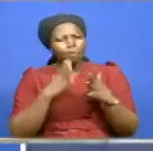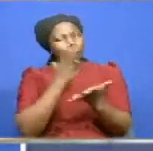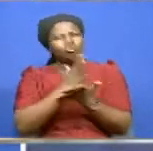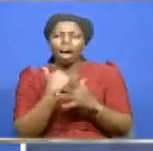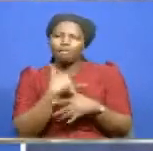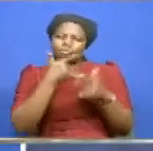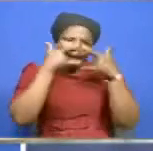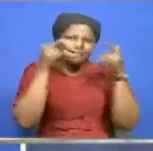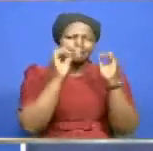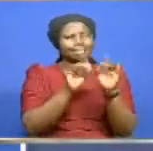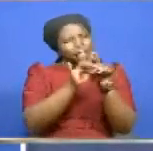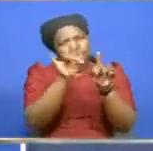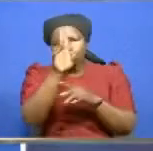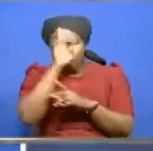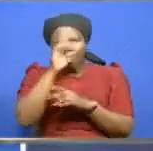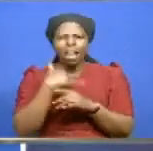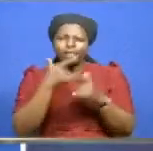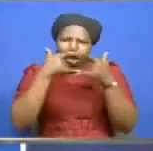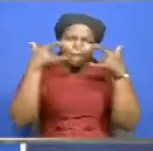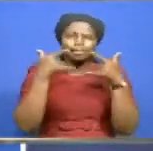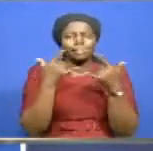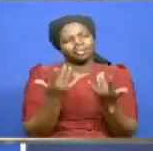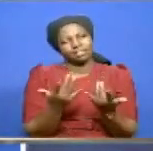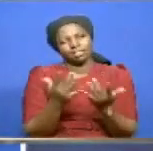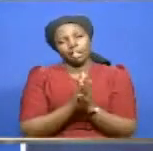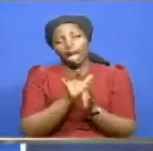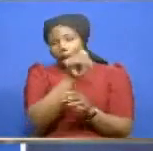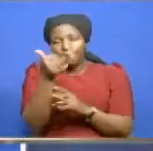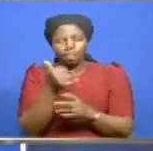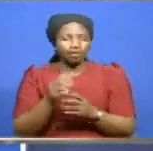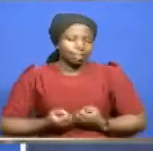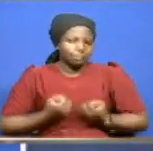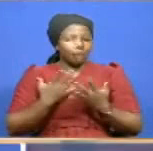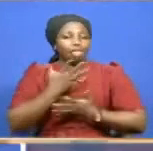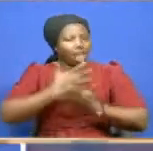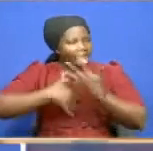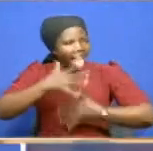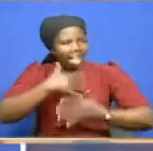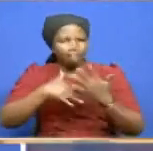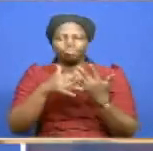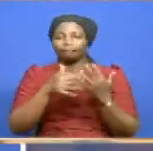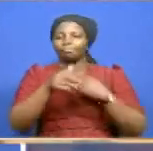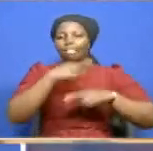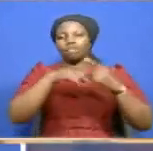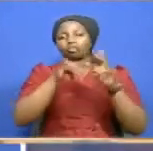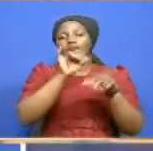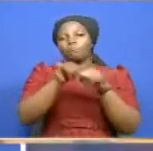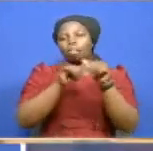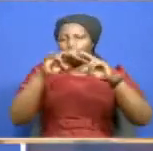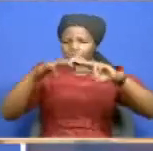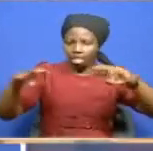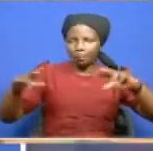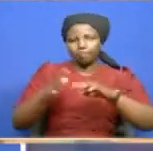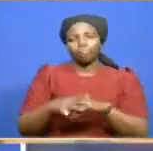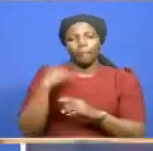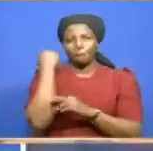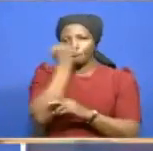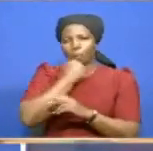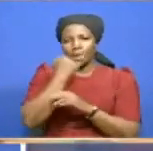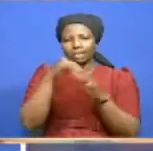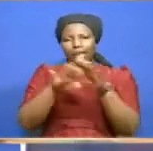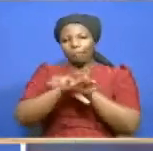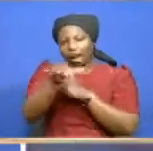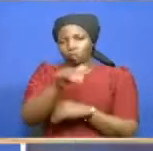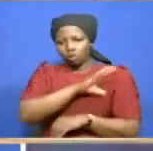mwenyewe pia una mask. Unanishika mimi sina mask. Others expressing mixed reactions on the crackdown. Mumias West Sub-County Commissioner Charles Wambogo